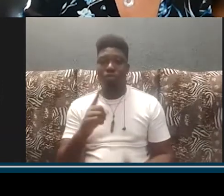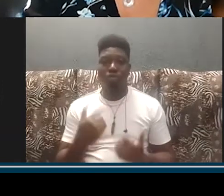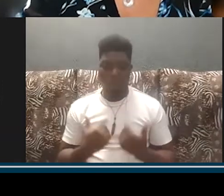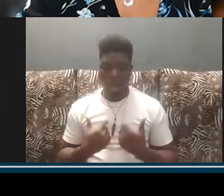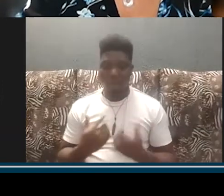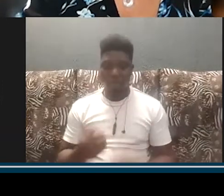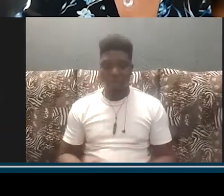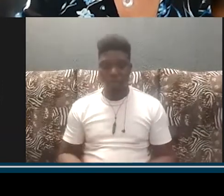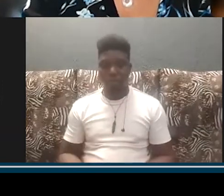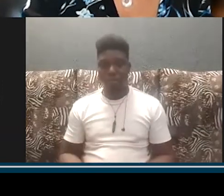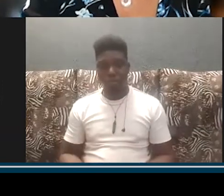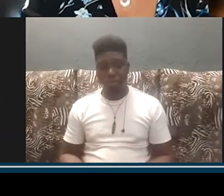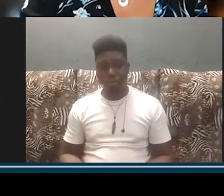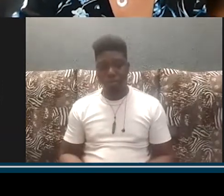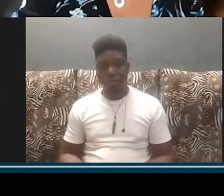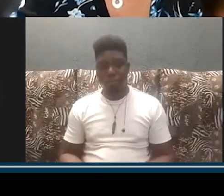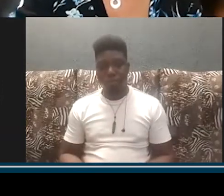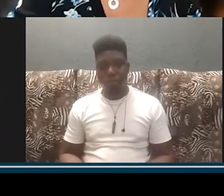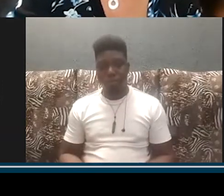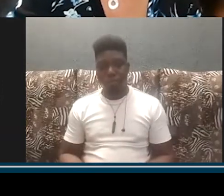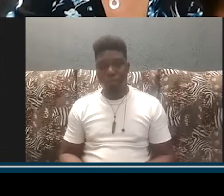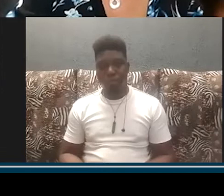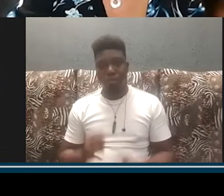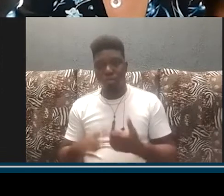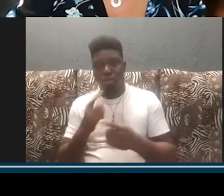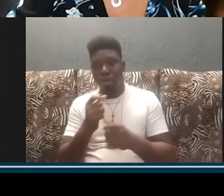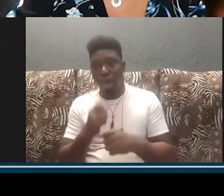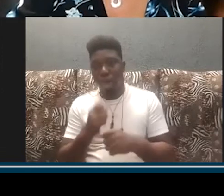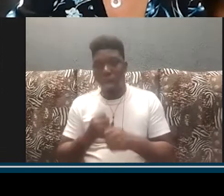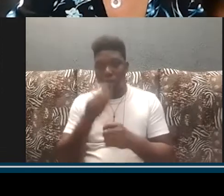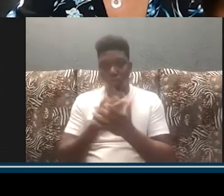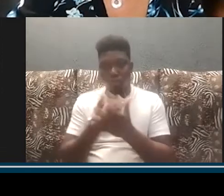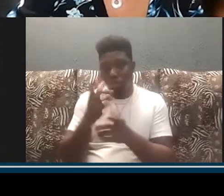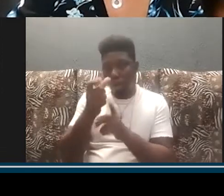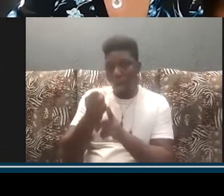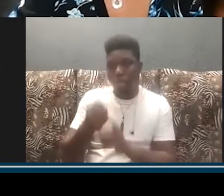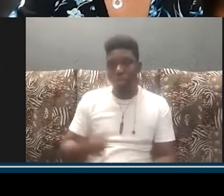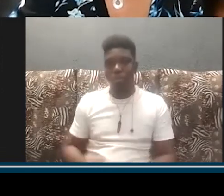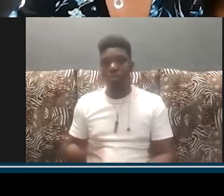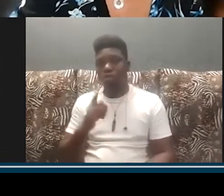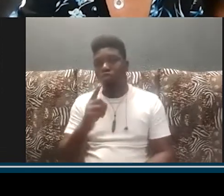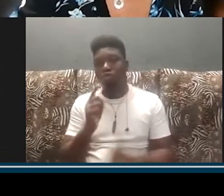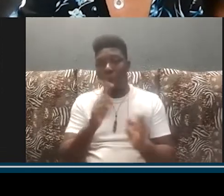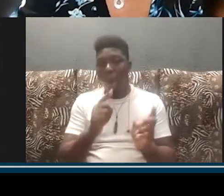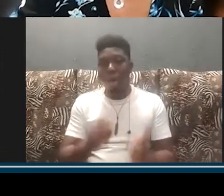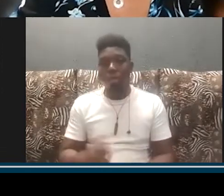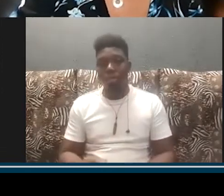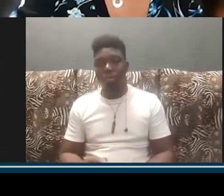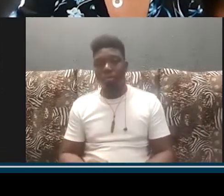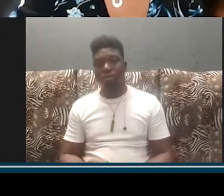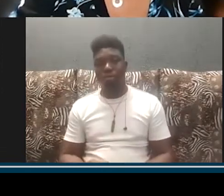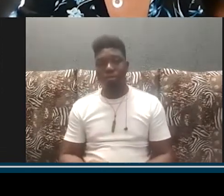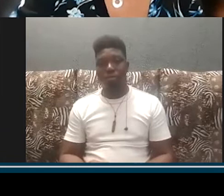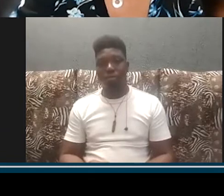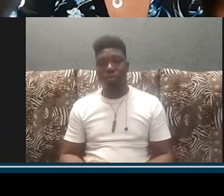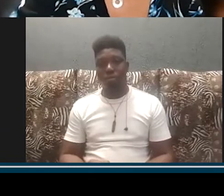to catch a bus to get to where you wanted to go? Or like sidewalks, some